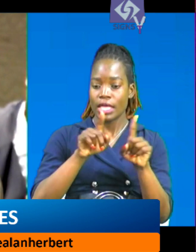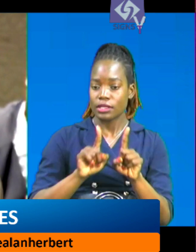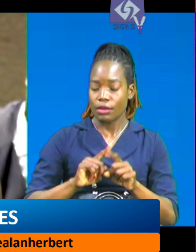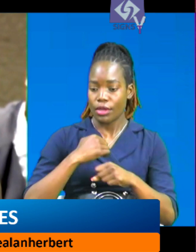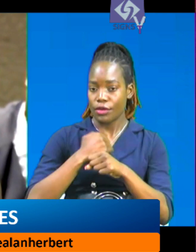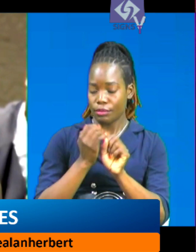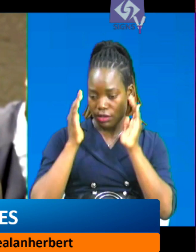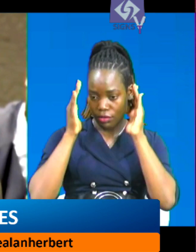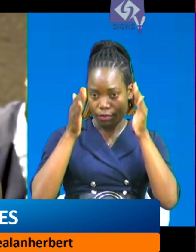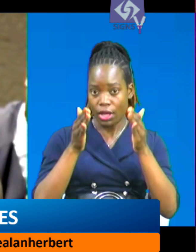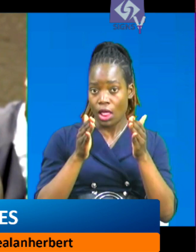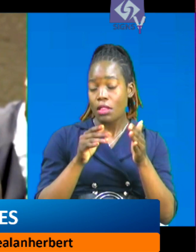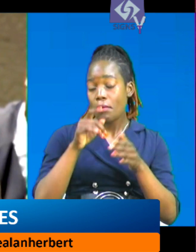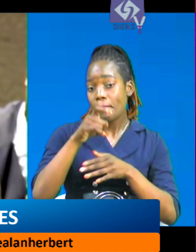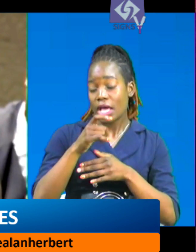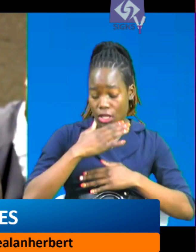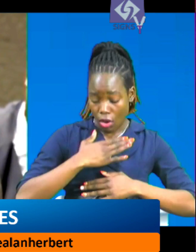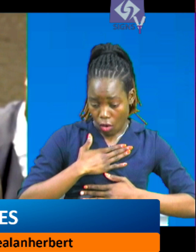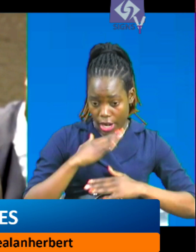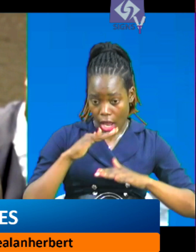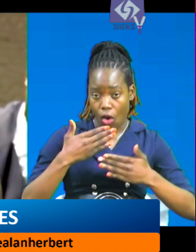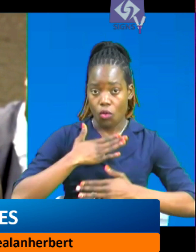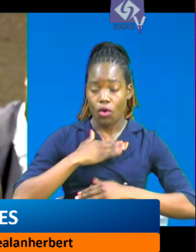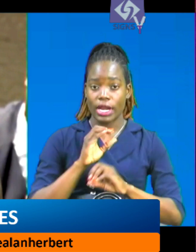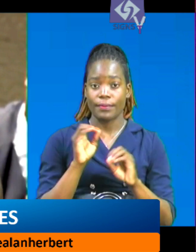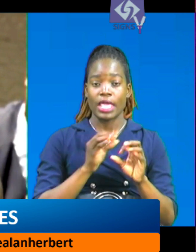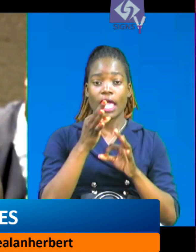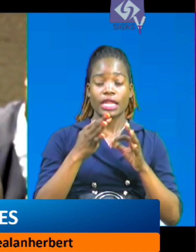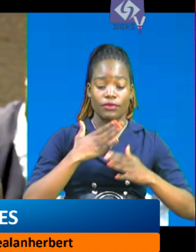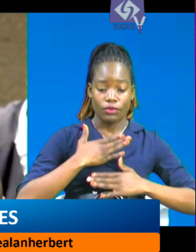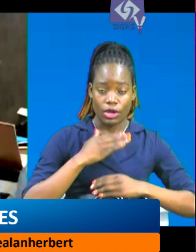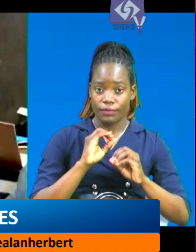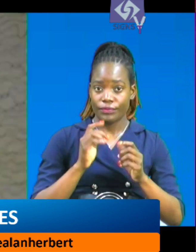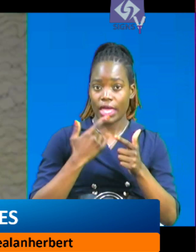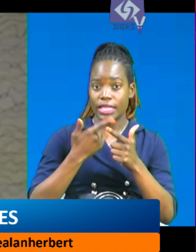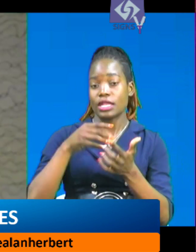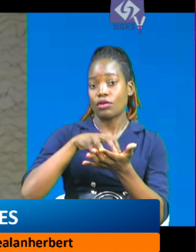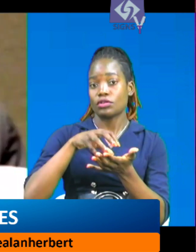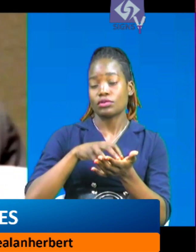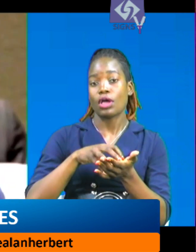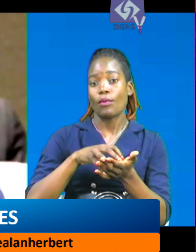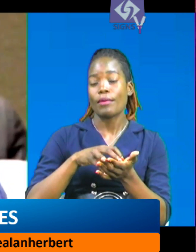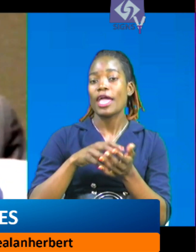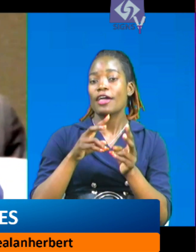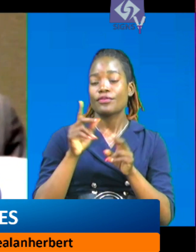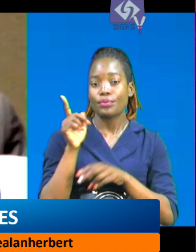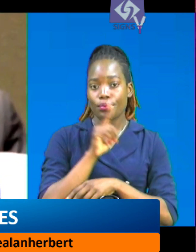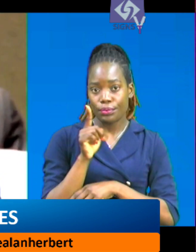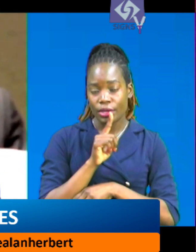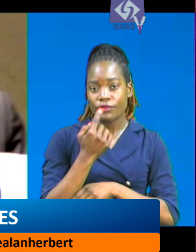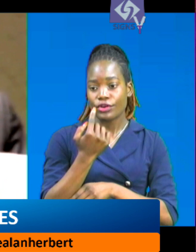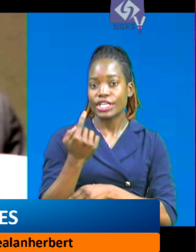commitments, you either honor those commitments or you do not. And if you don't, the consequences can be severe. For every shilling that